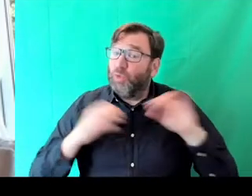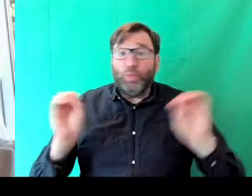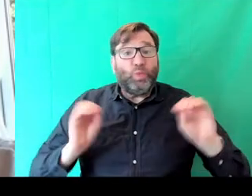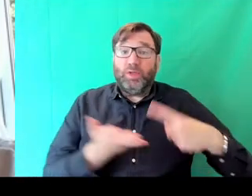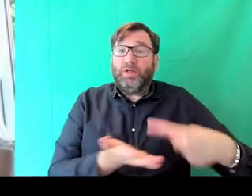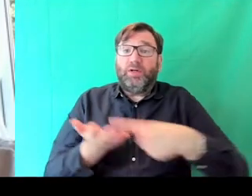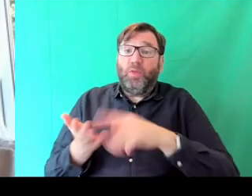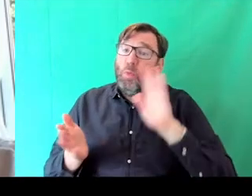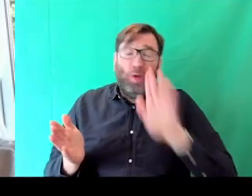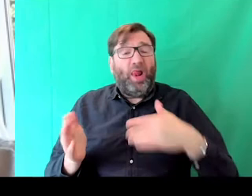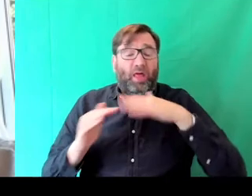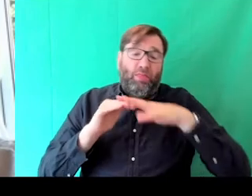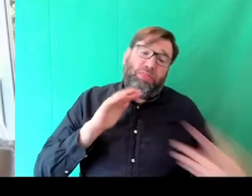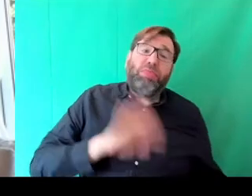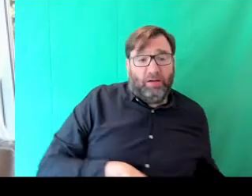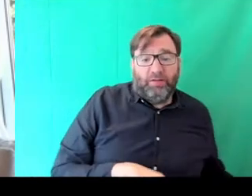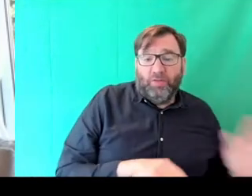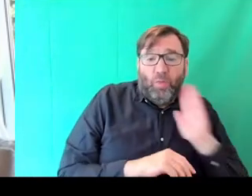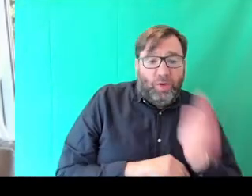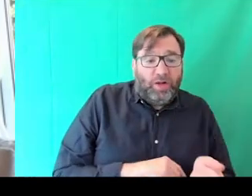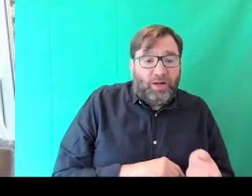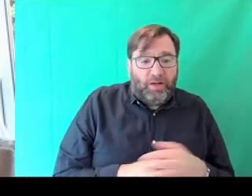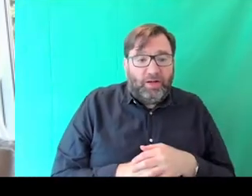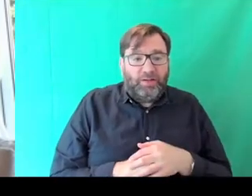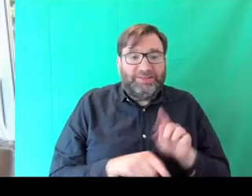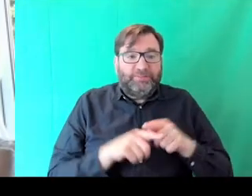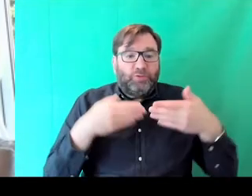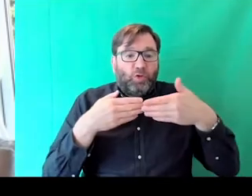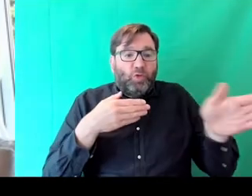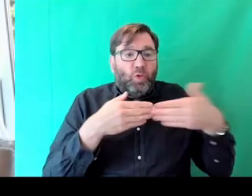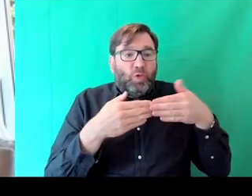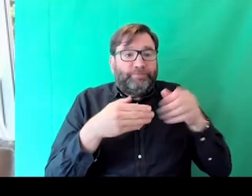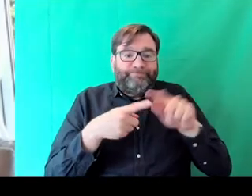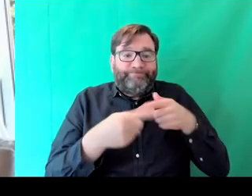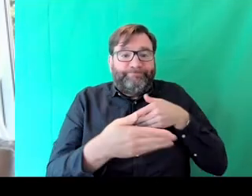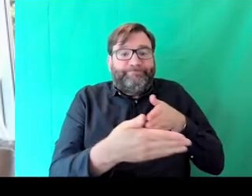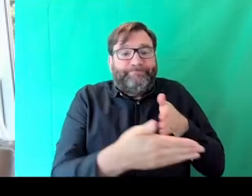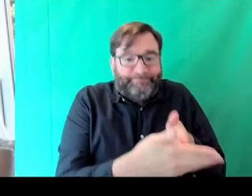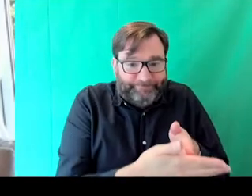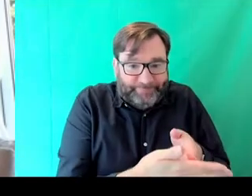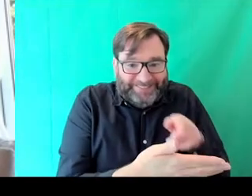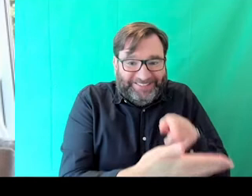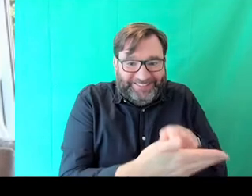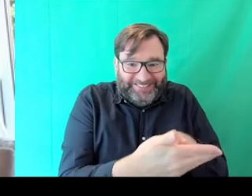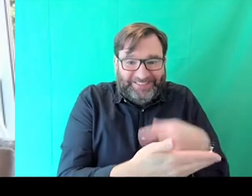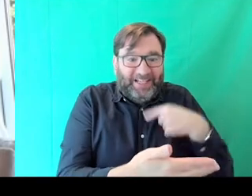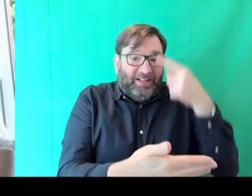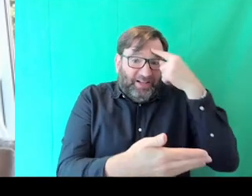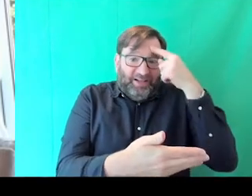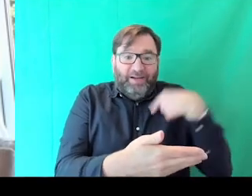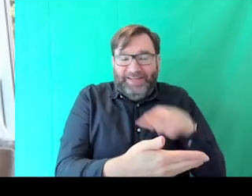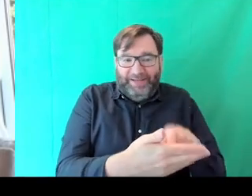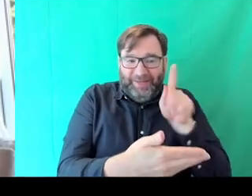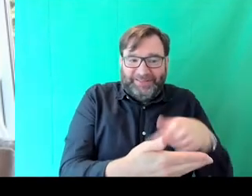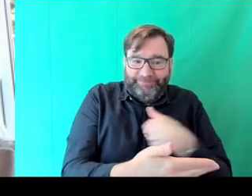that have wheelchairs that need those accommodations. And even from the consumer side of it, right? Consumers take